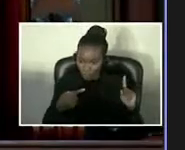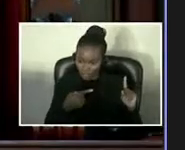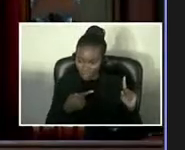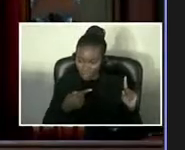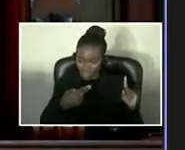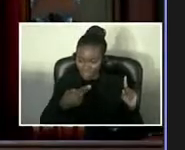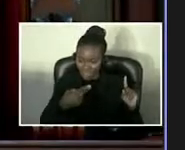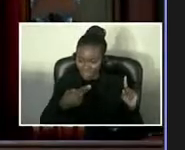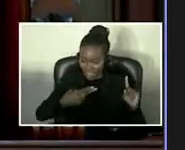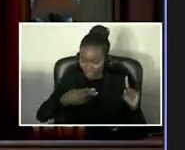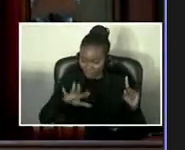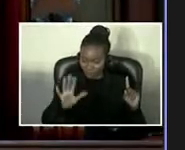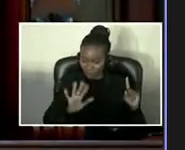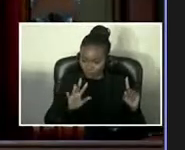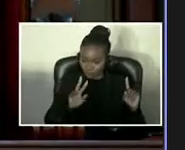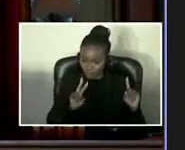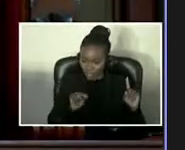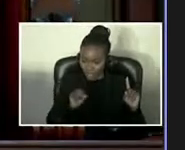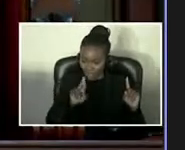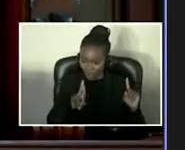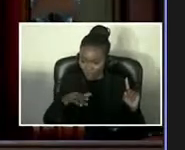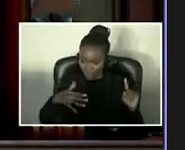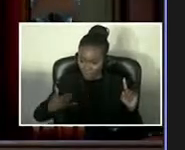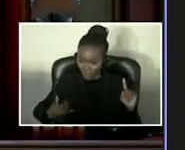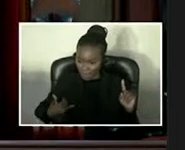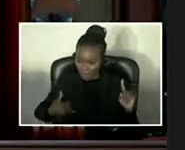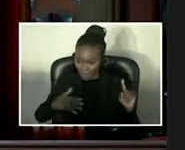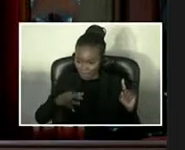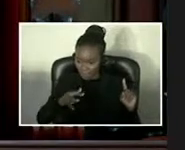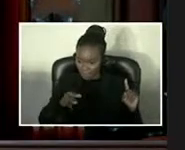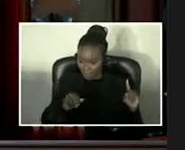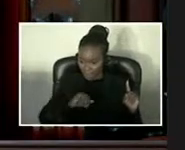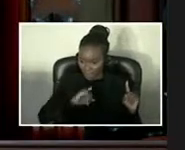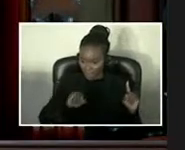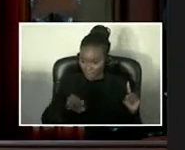and she is connected virtually honorable members